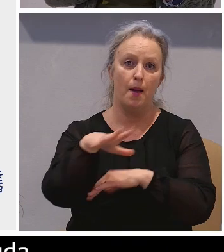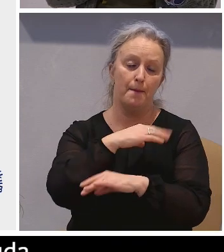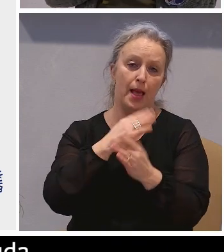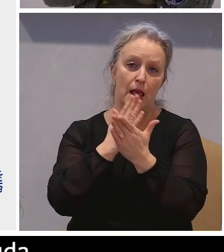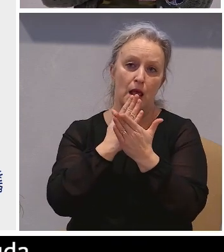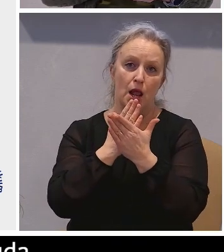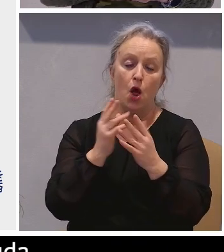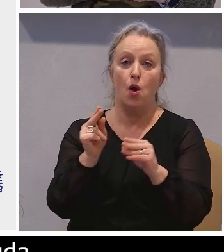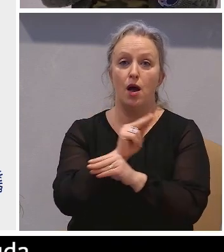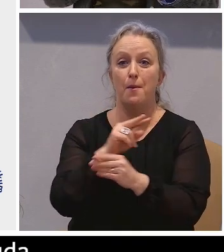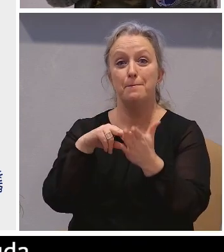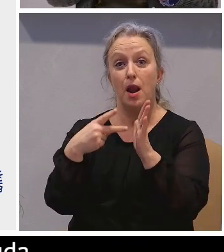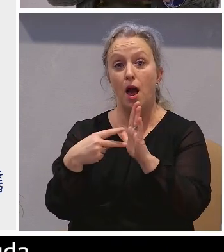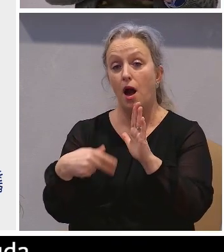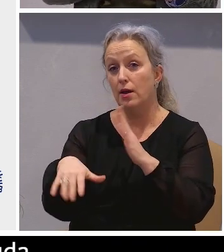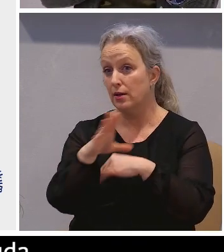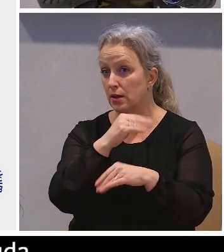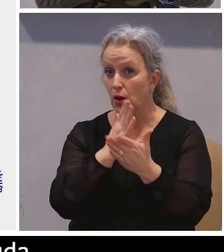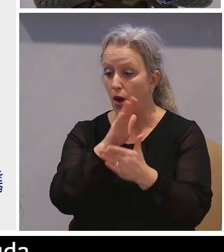focused on the treatment.